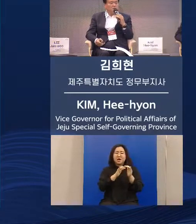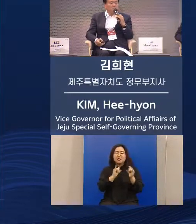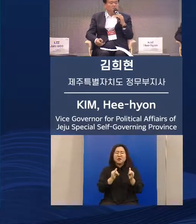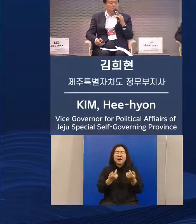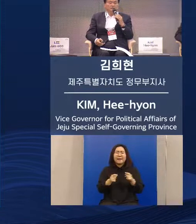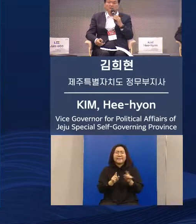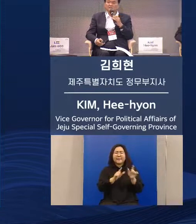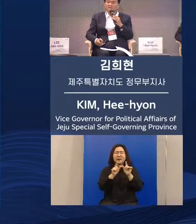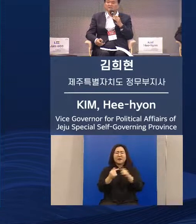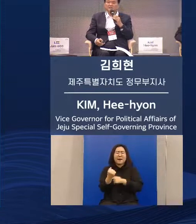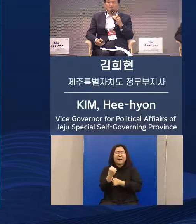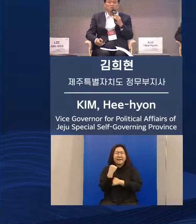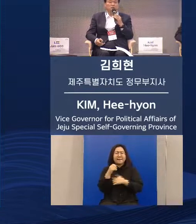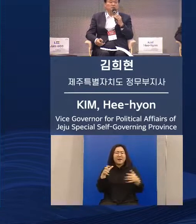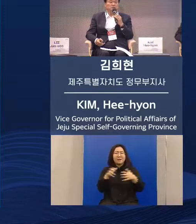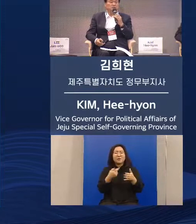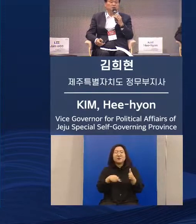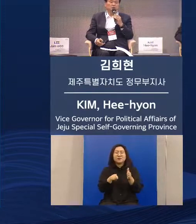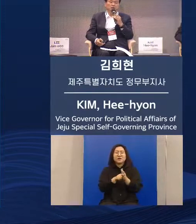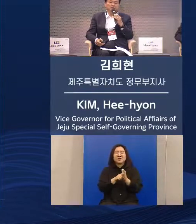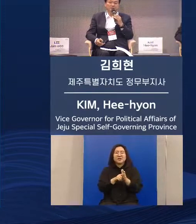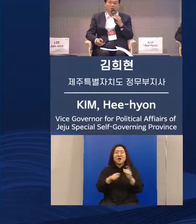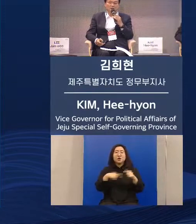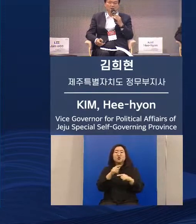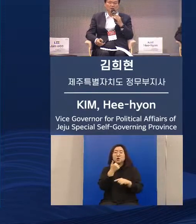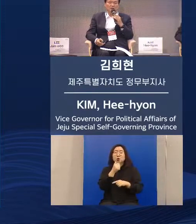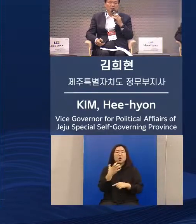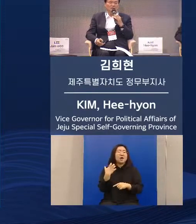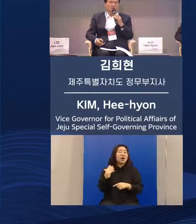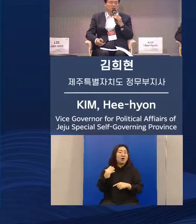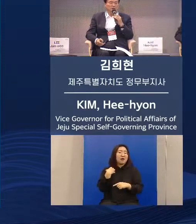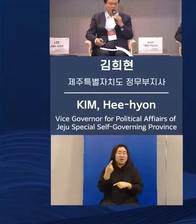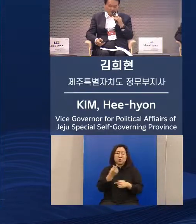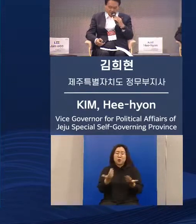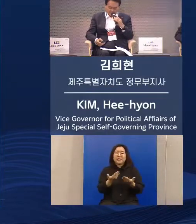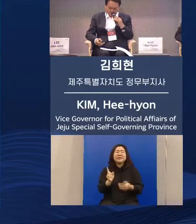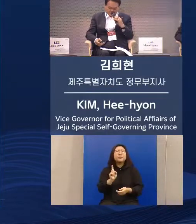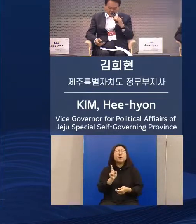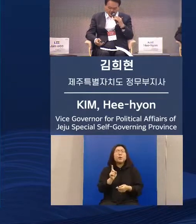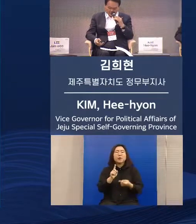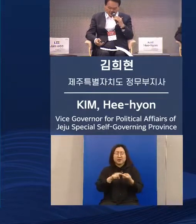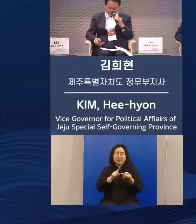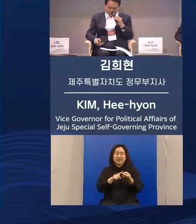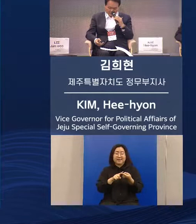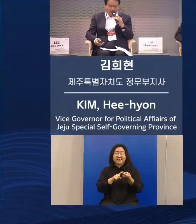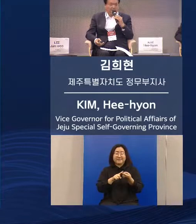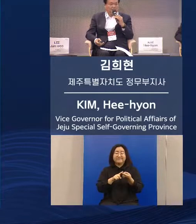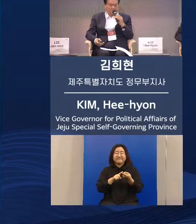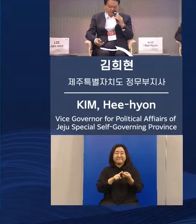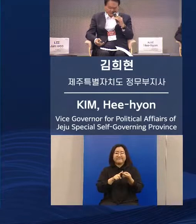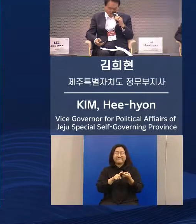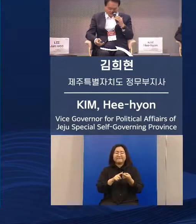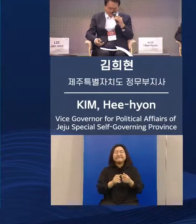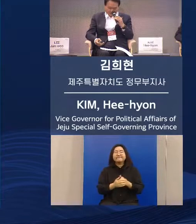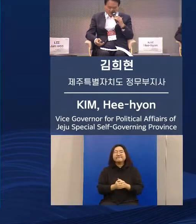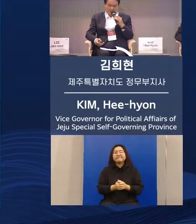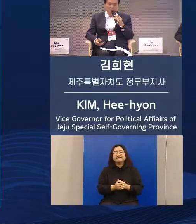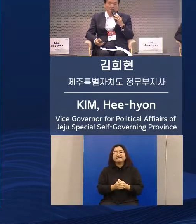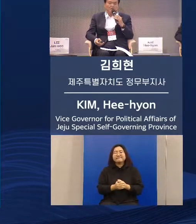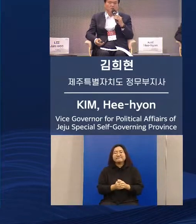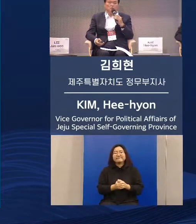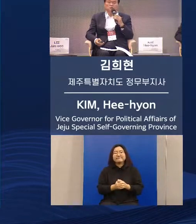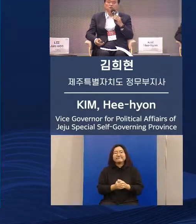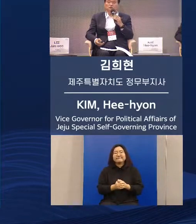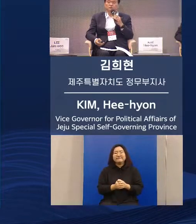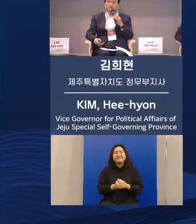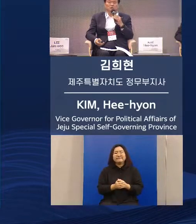So the topic today is the task and role of a public sign language interpretation for the human coexistence